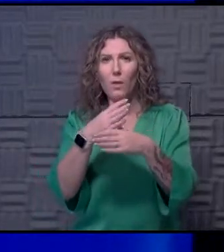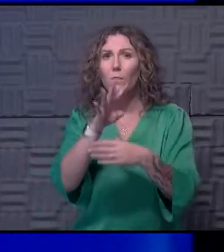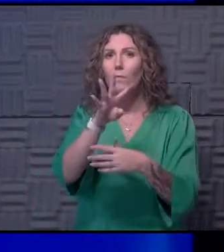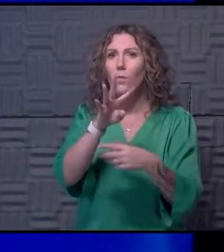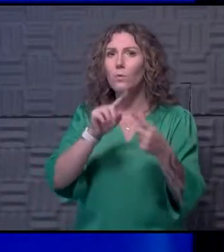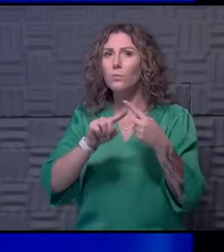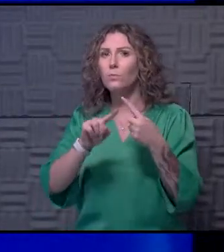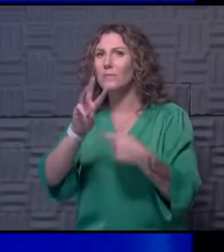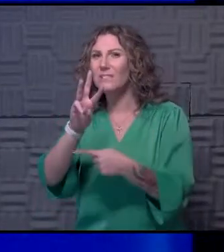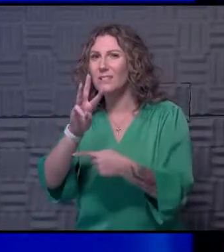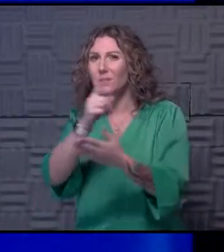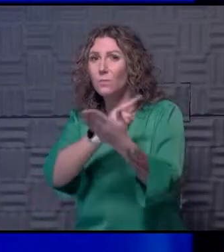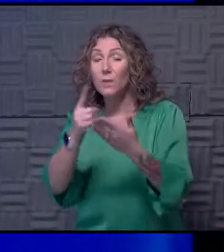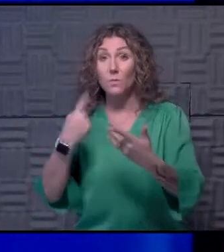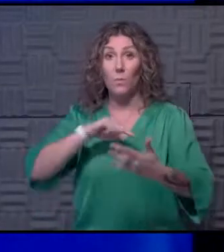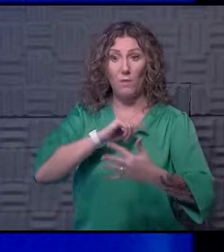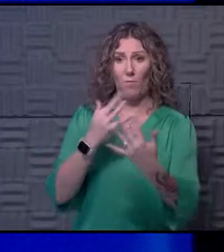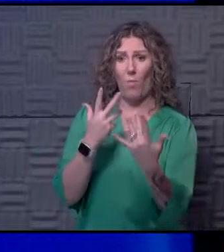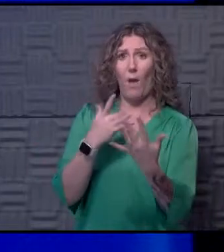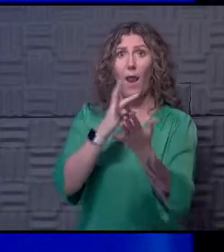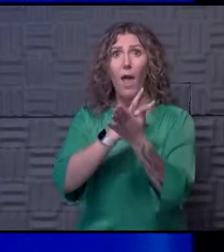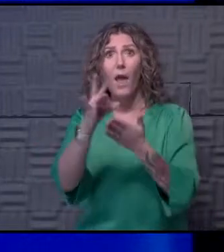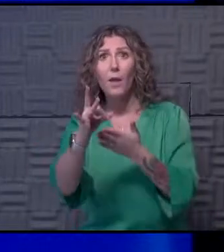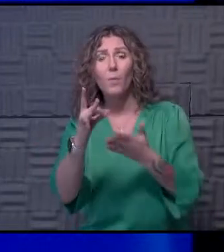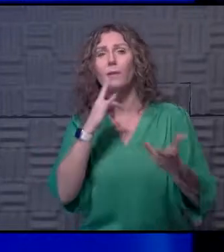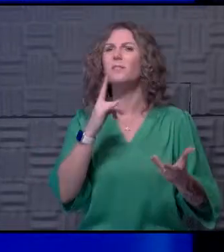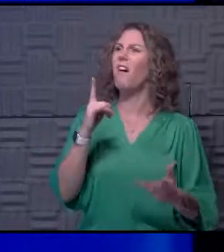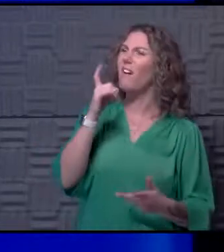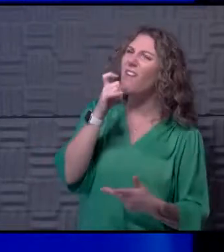weeks, and we've waited 8 weeks. You say, well, that's not long enough. Well,